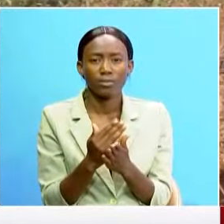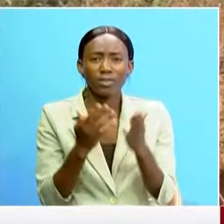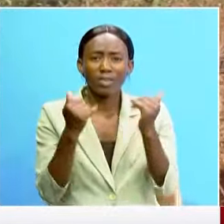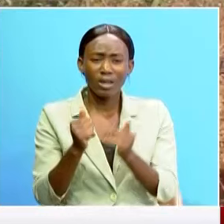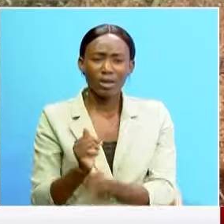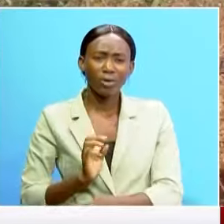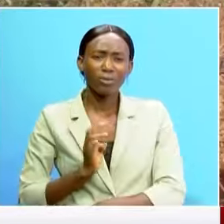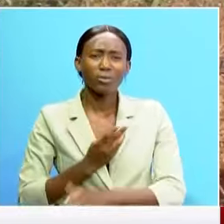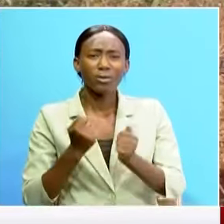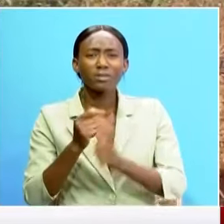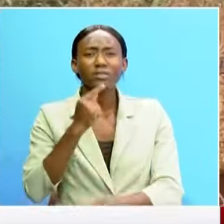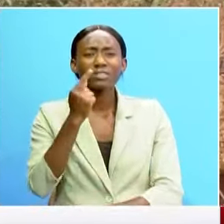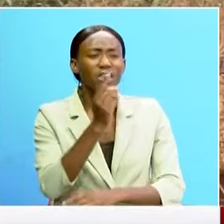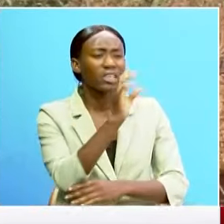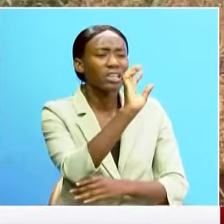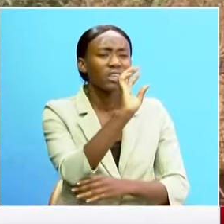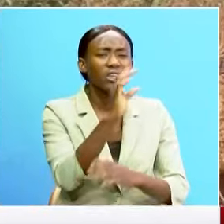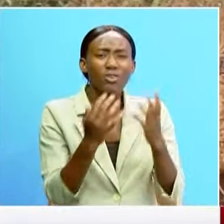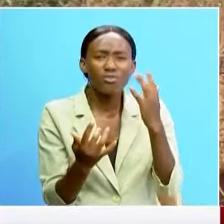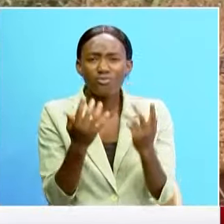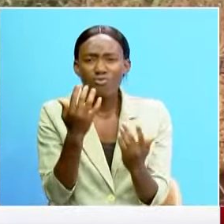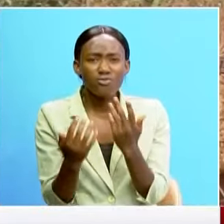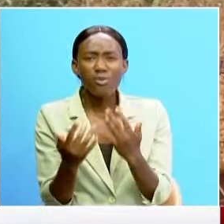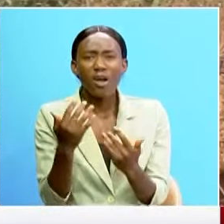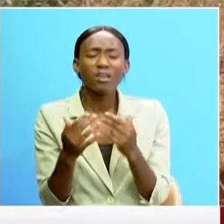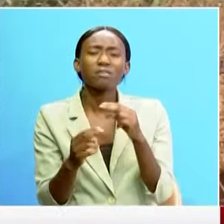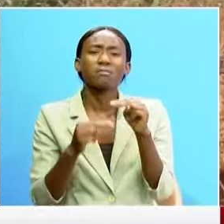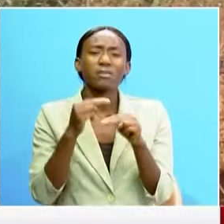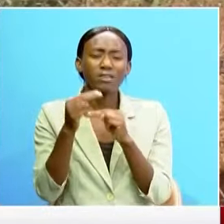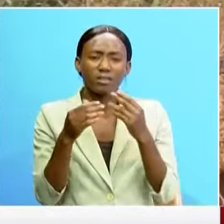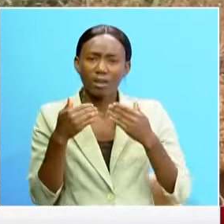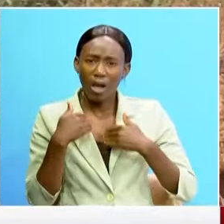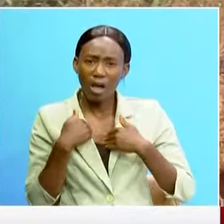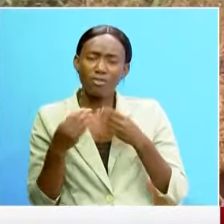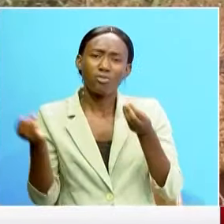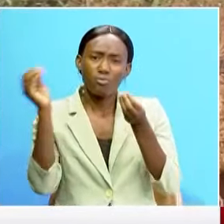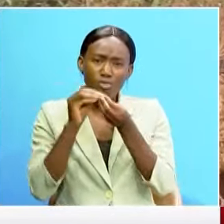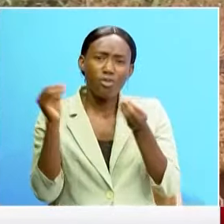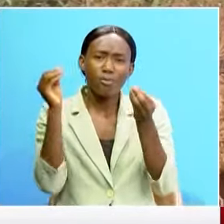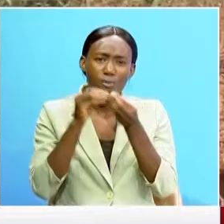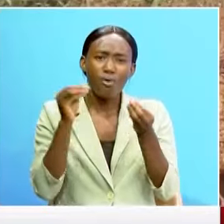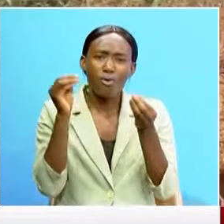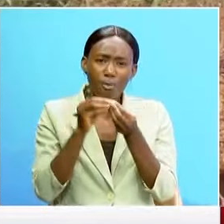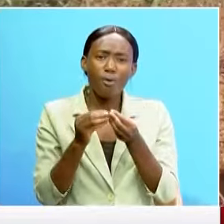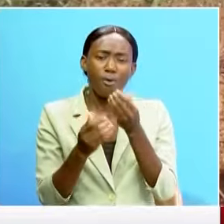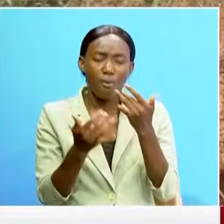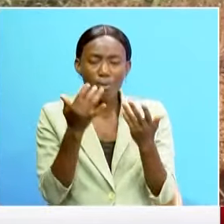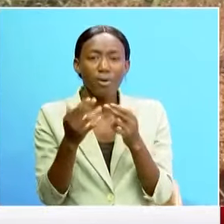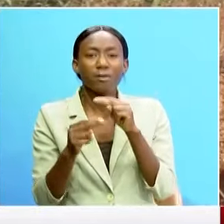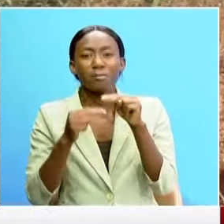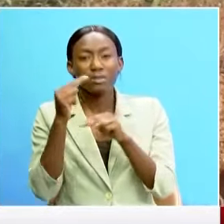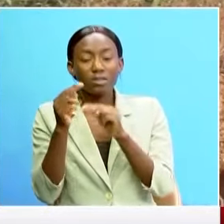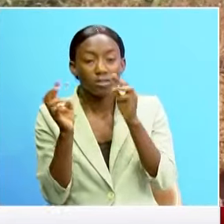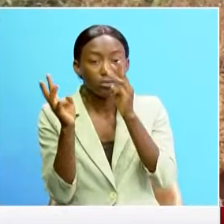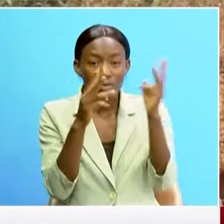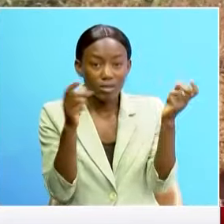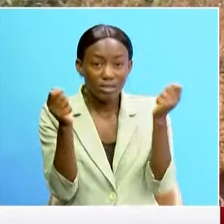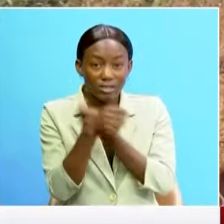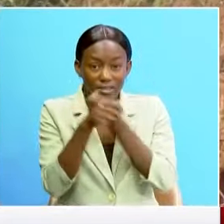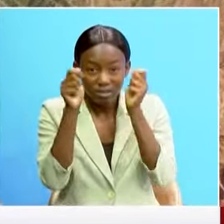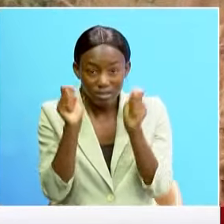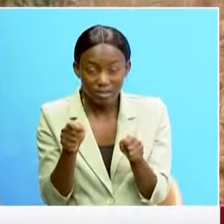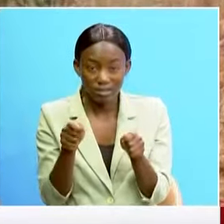fires contribute to emissions of carbon and eventually contributing to global warming, which brings about climate change,